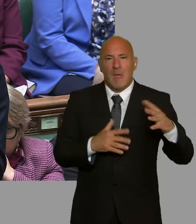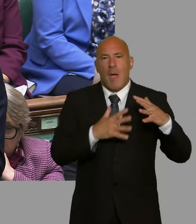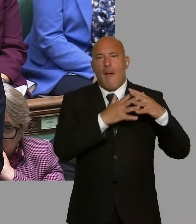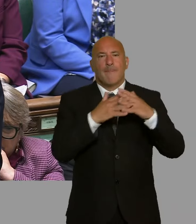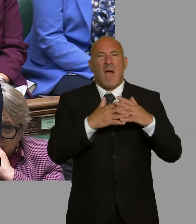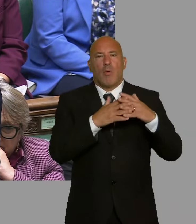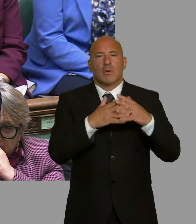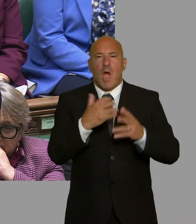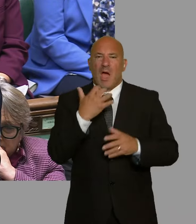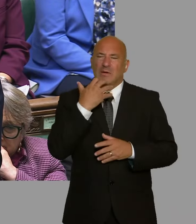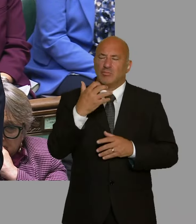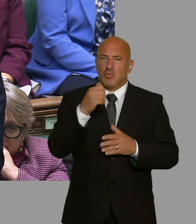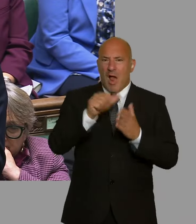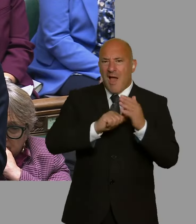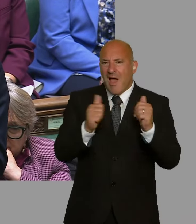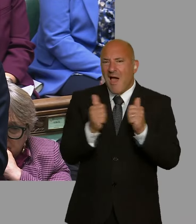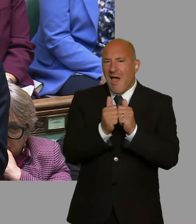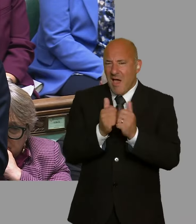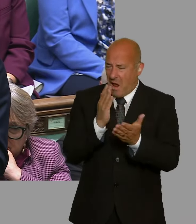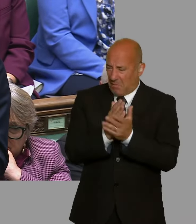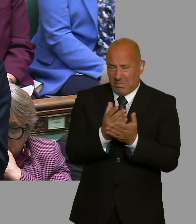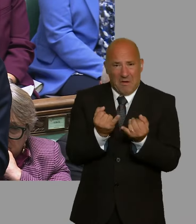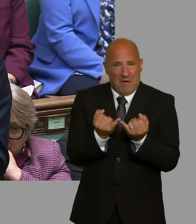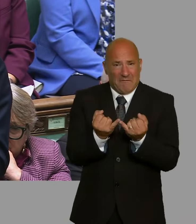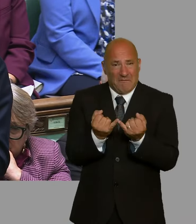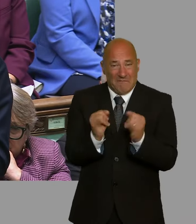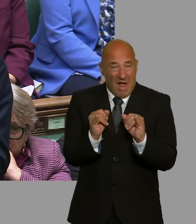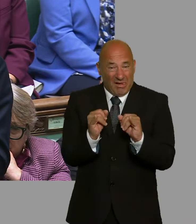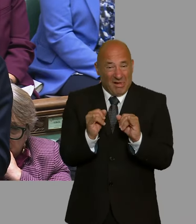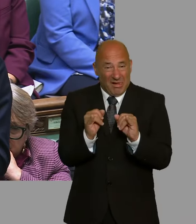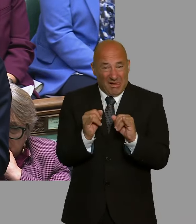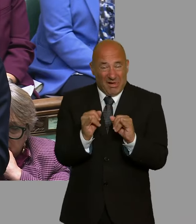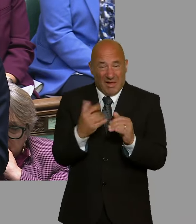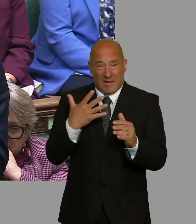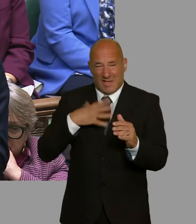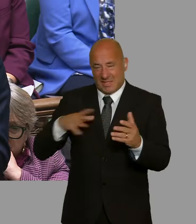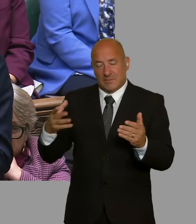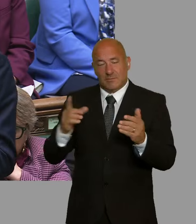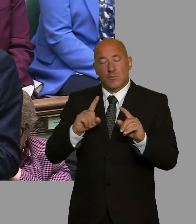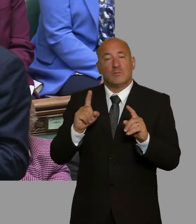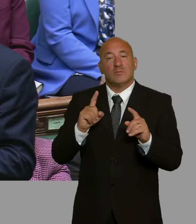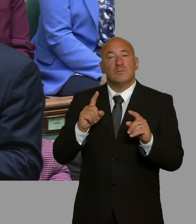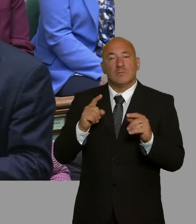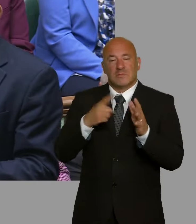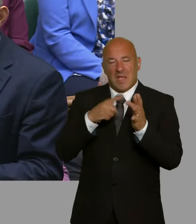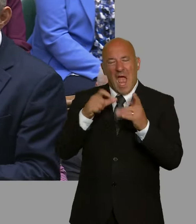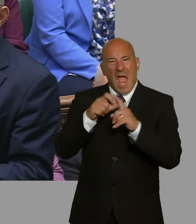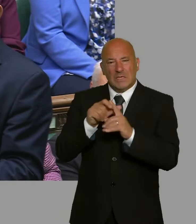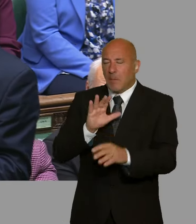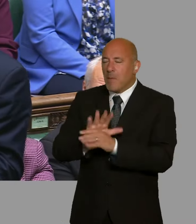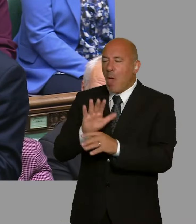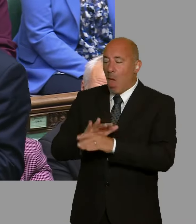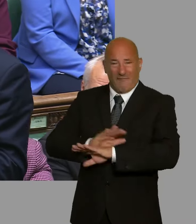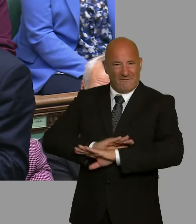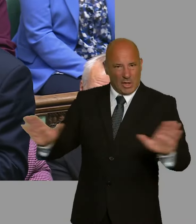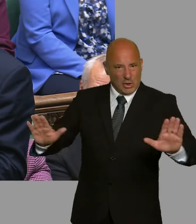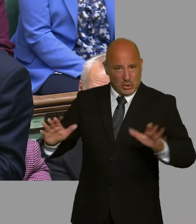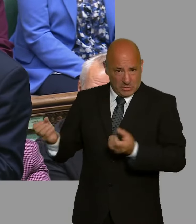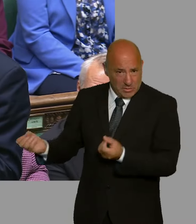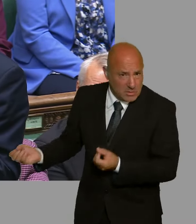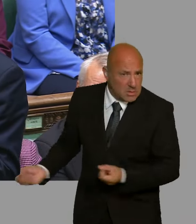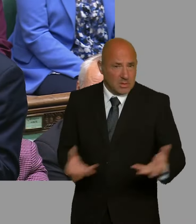refuses to do that, will the Prime Minister take more decisive action today? Will he push at the United